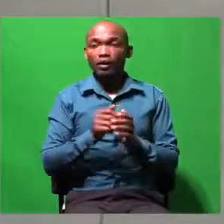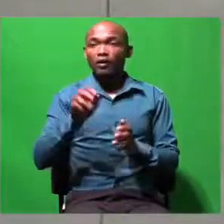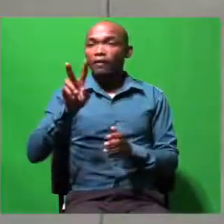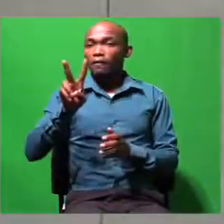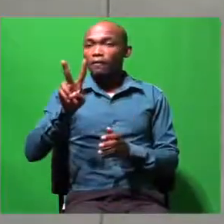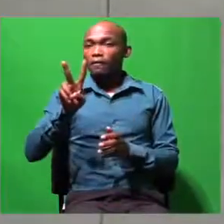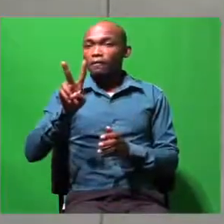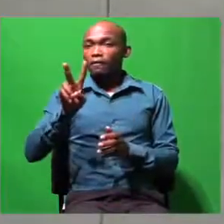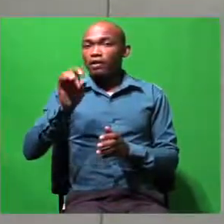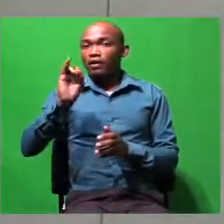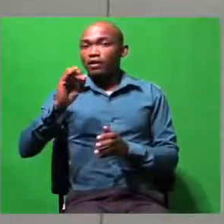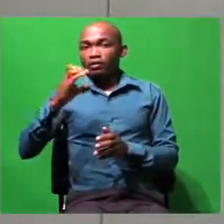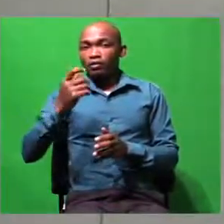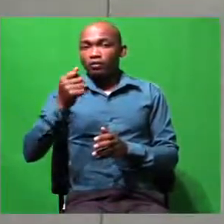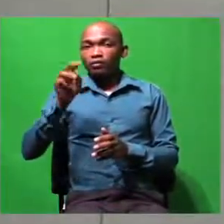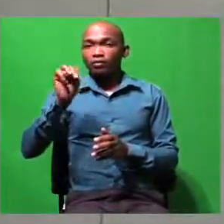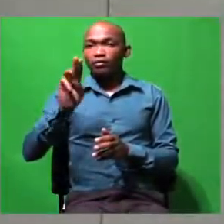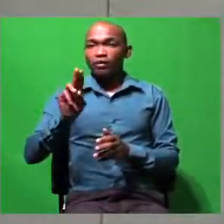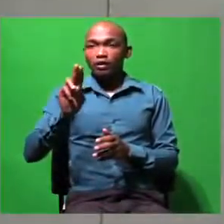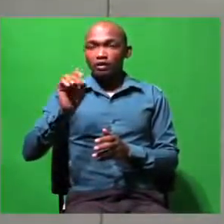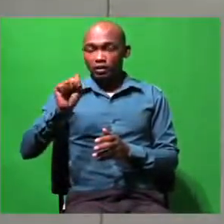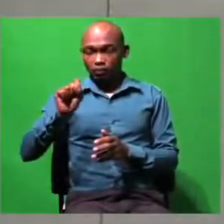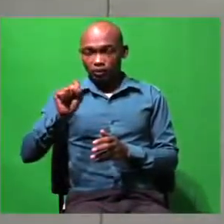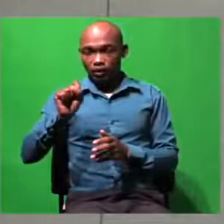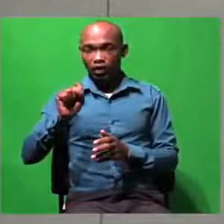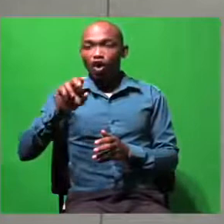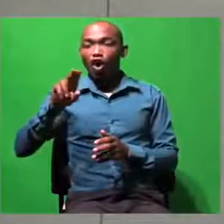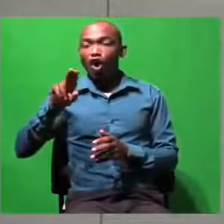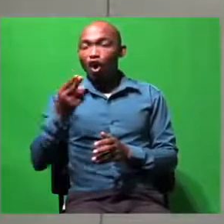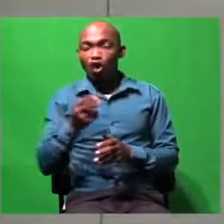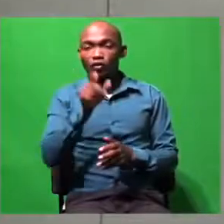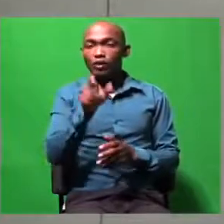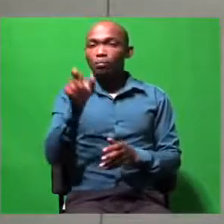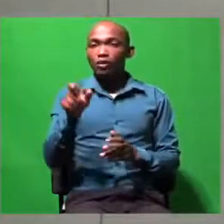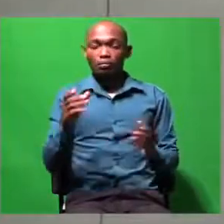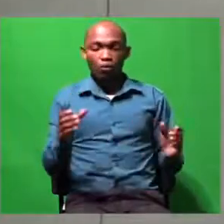victims. Victims or the people who are facing what?